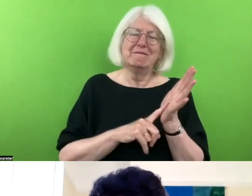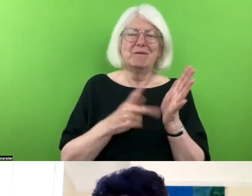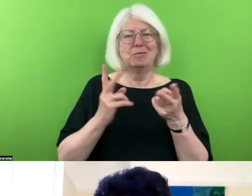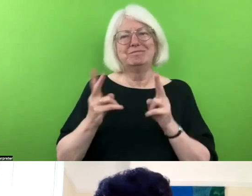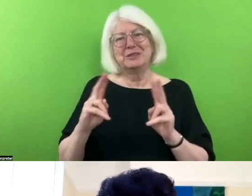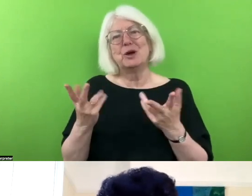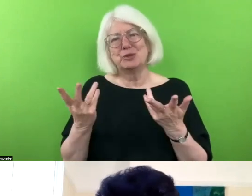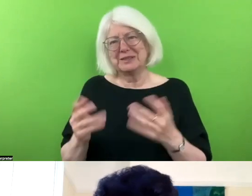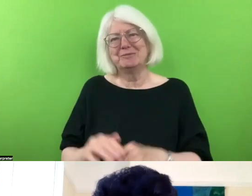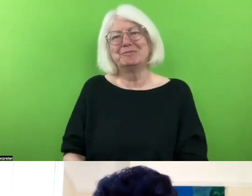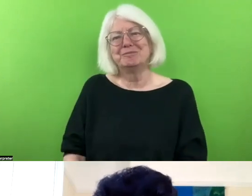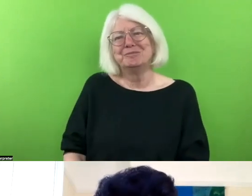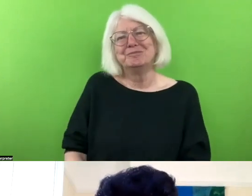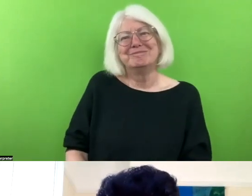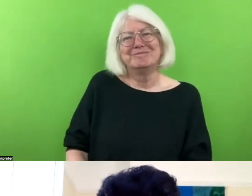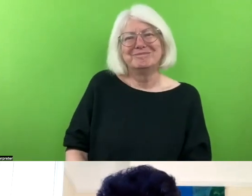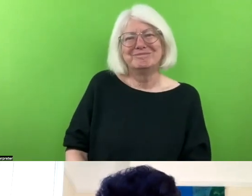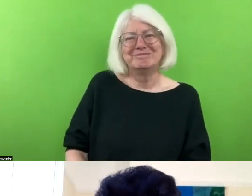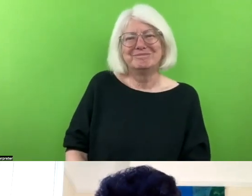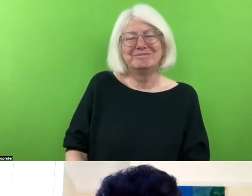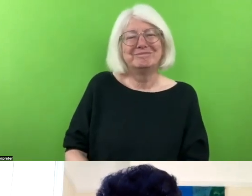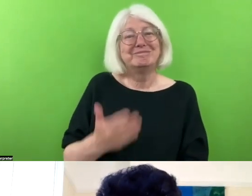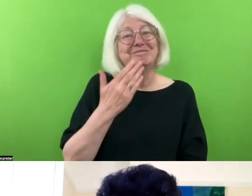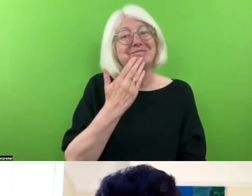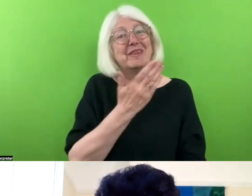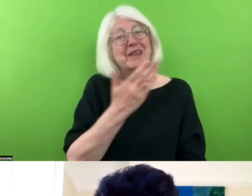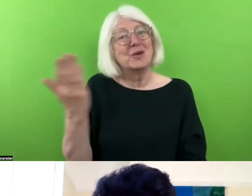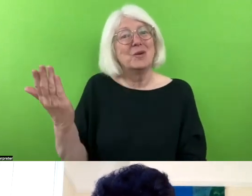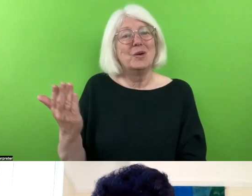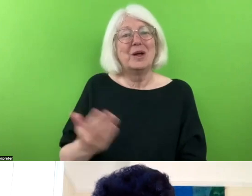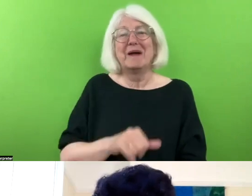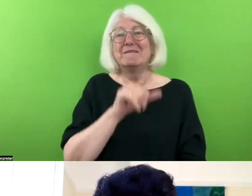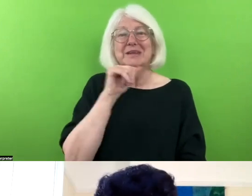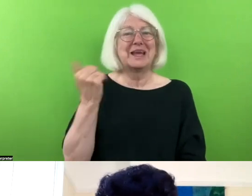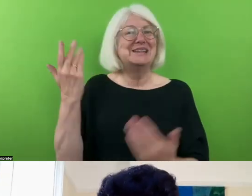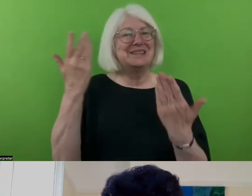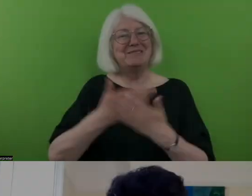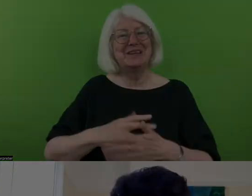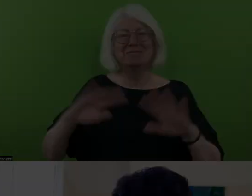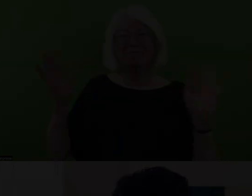this session. So thank you and have a very good evening.